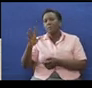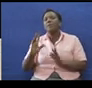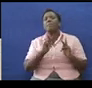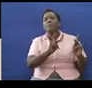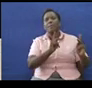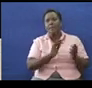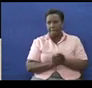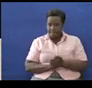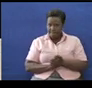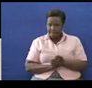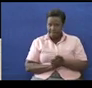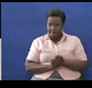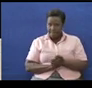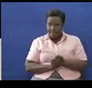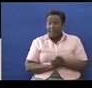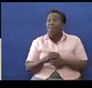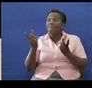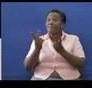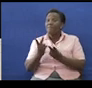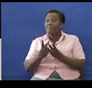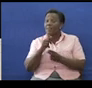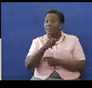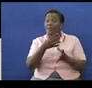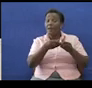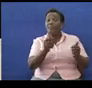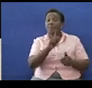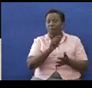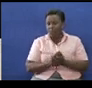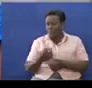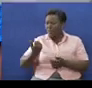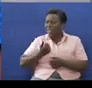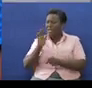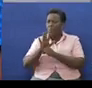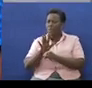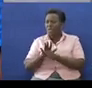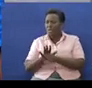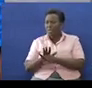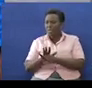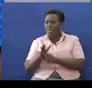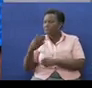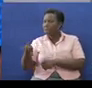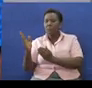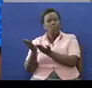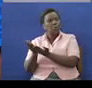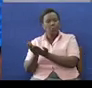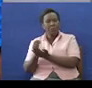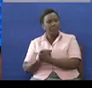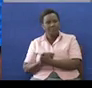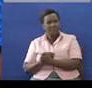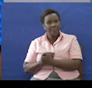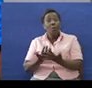become serious. It may lead to low school enrollment for girls.